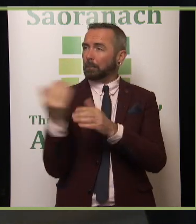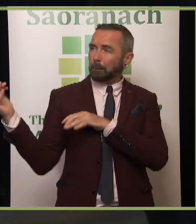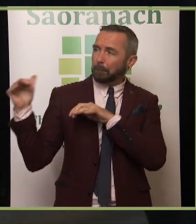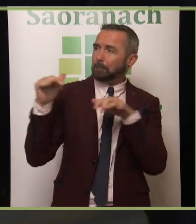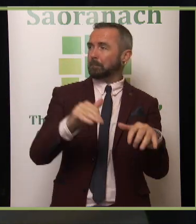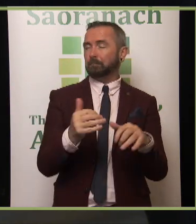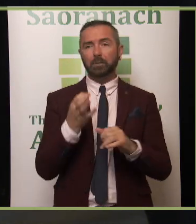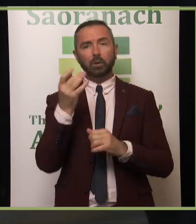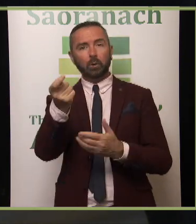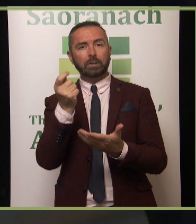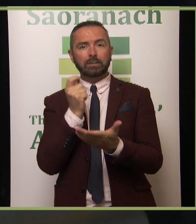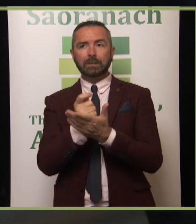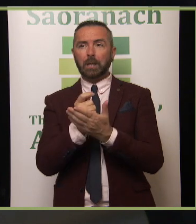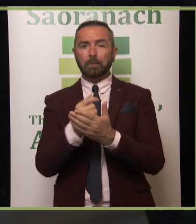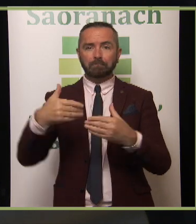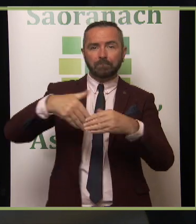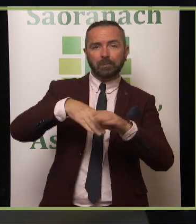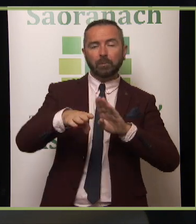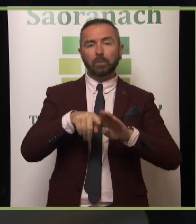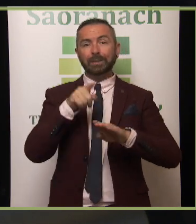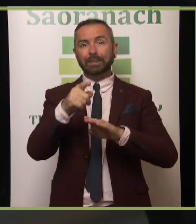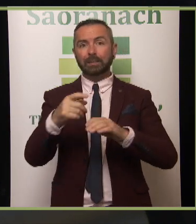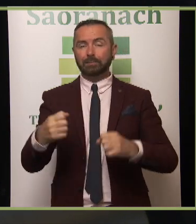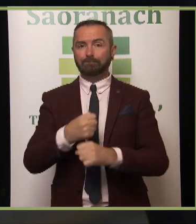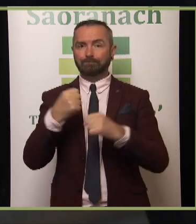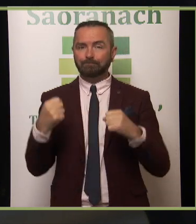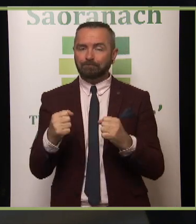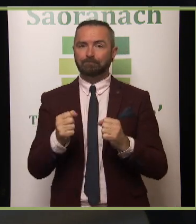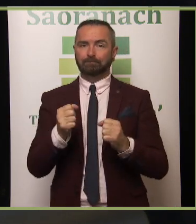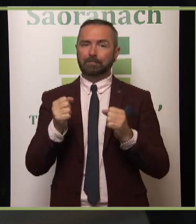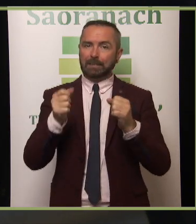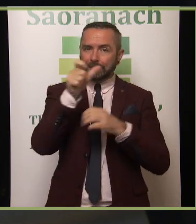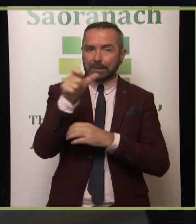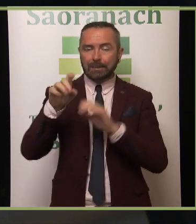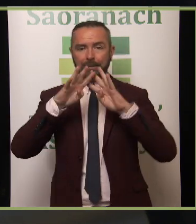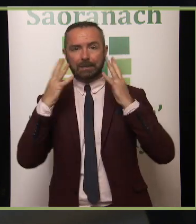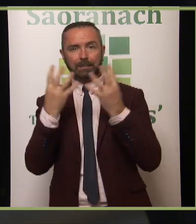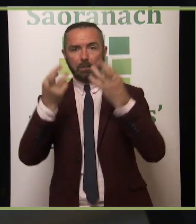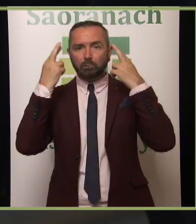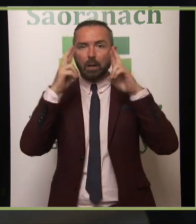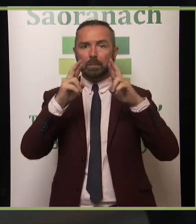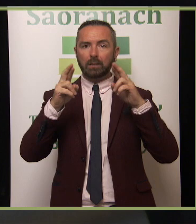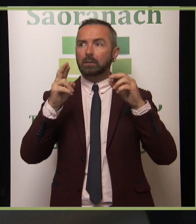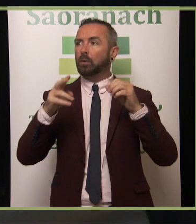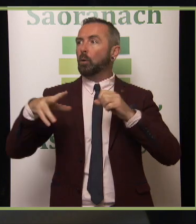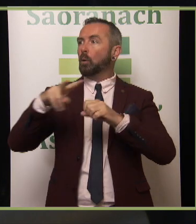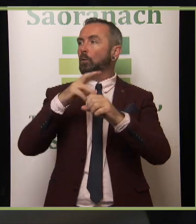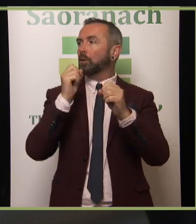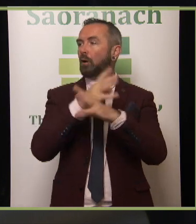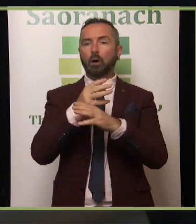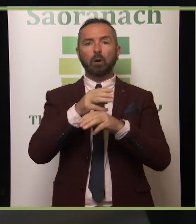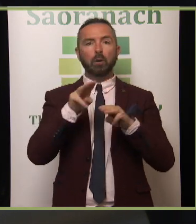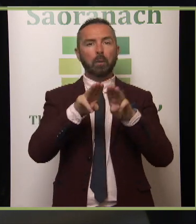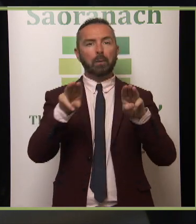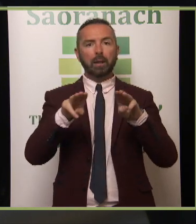giving of your time and participating in this Citizens' Assembly as representatives of the overall population